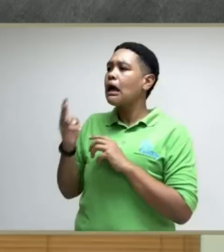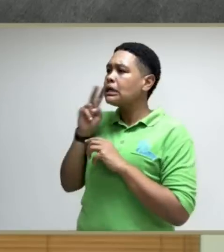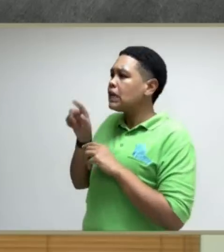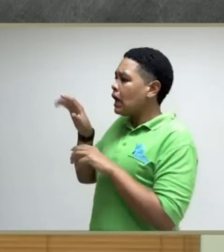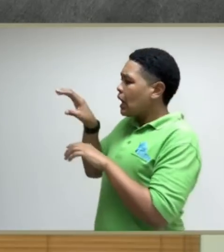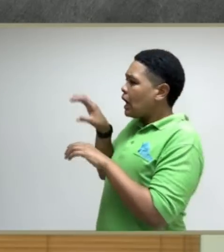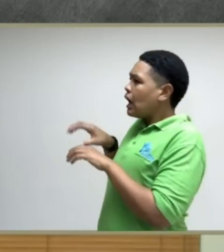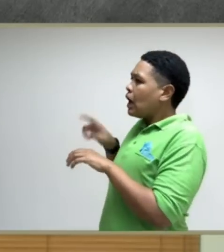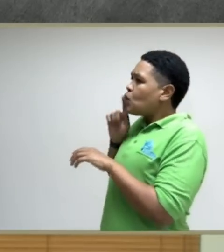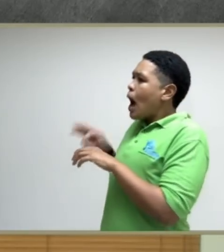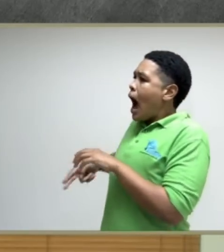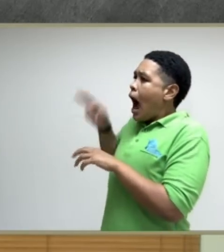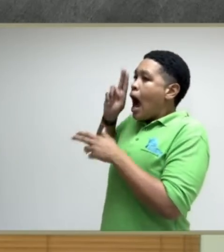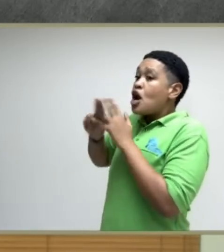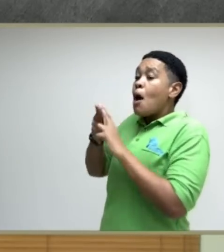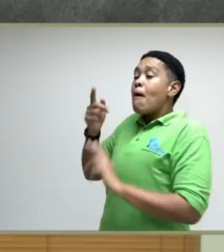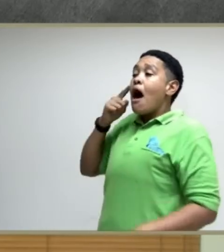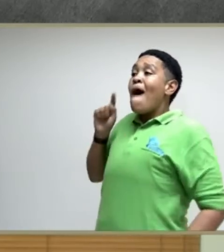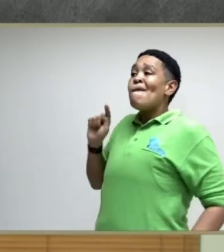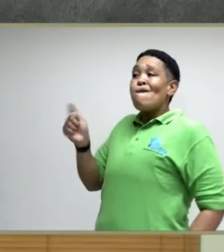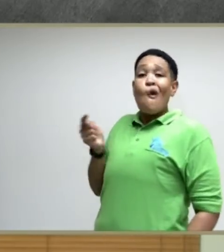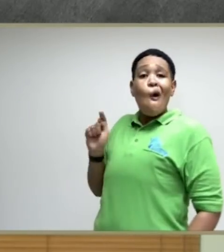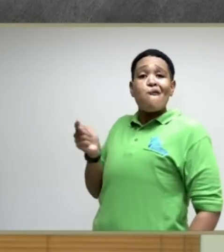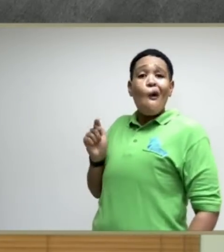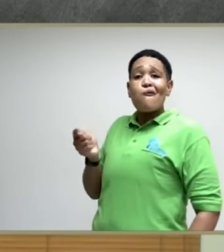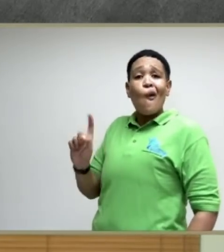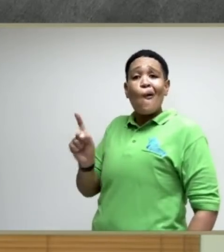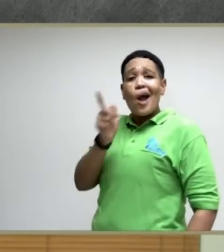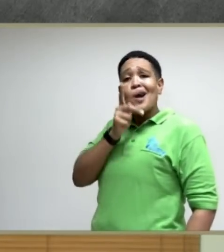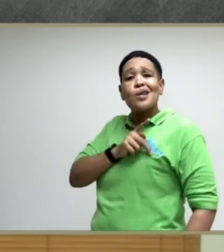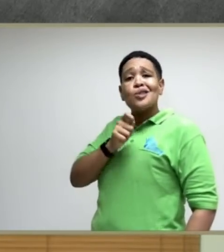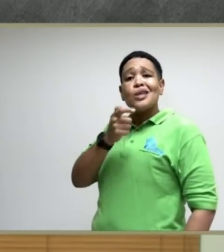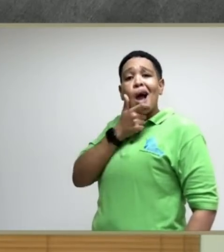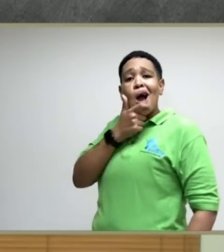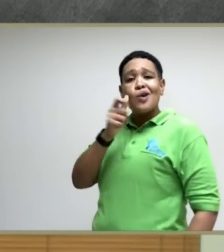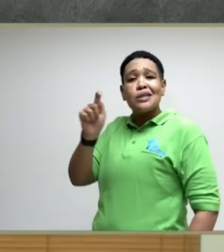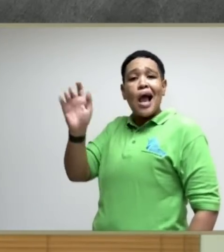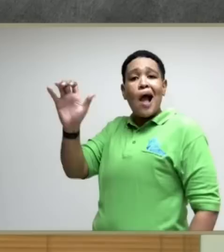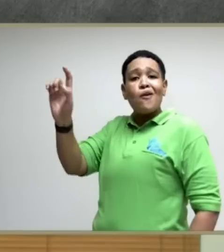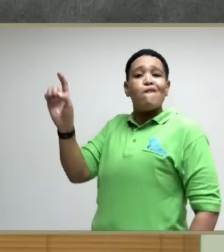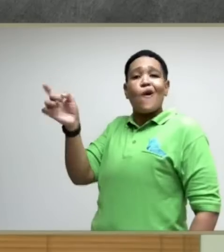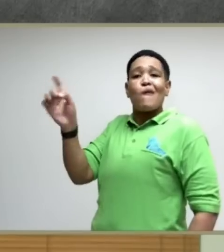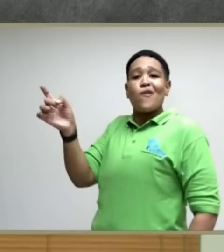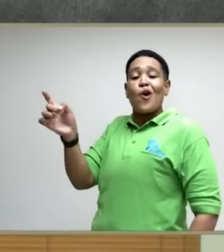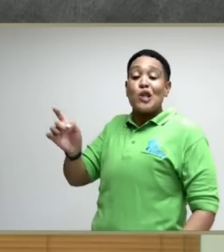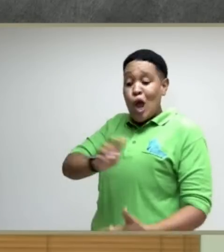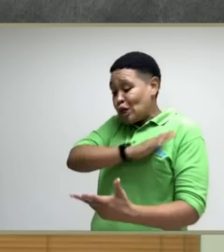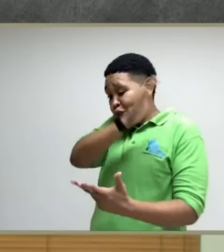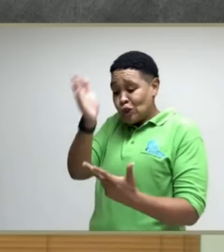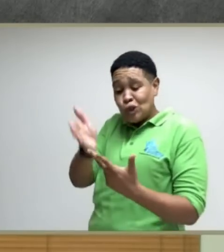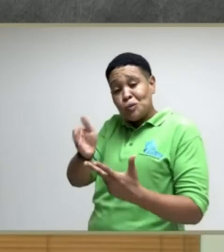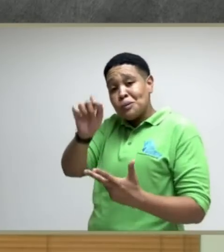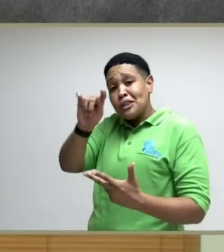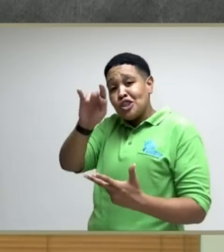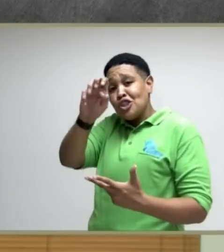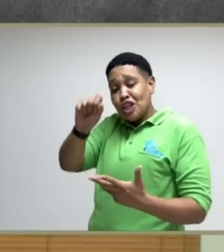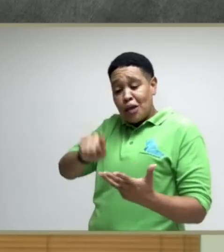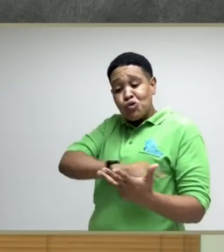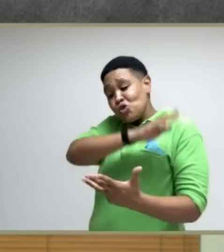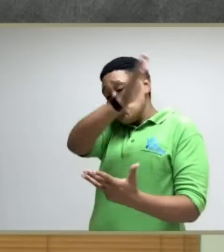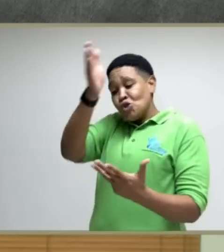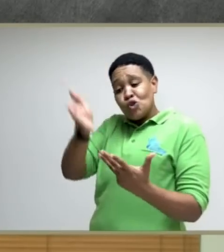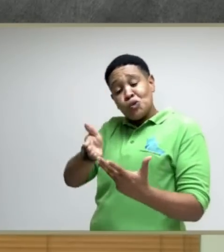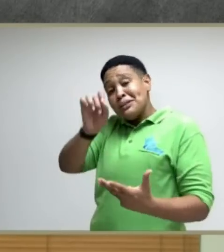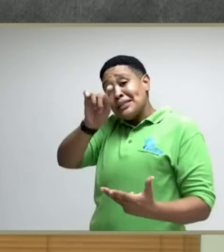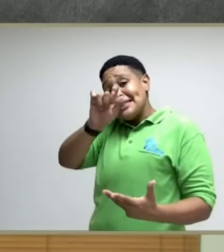of cases are in Kingston and St. Andrew, and in St. Catherine, and in St. James and St. Anne.